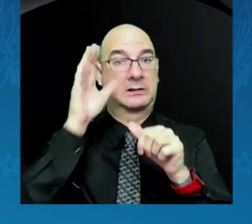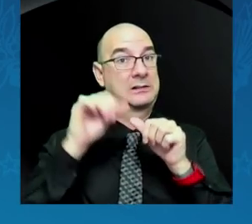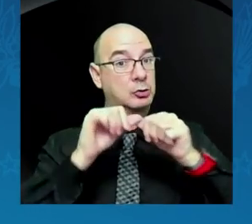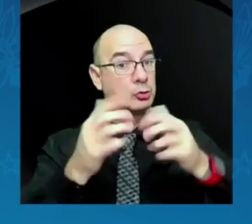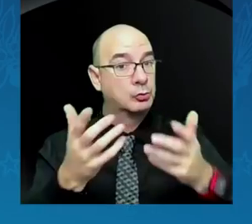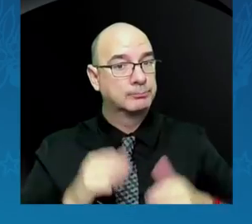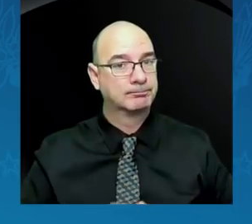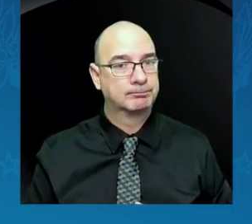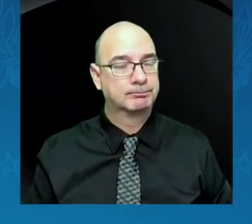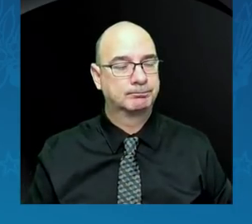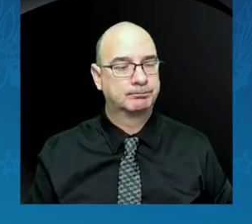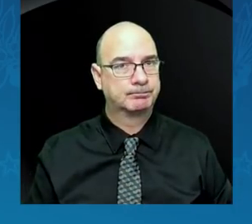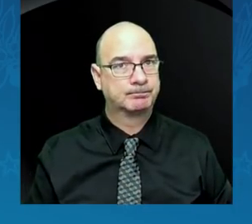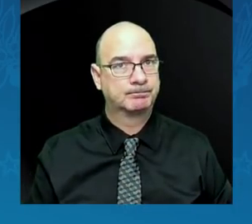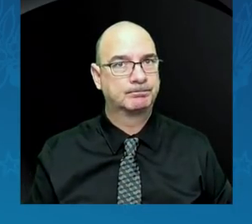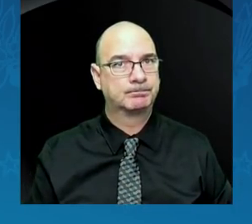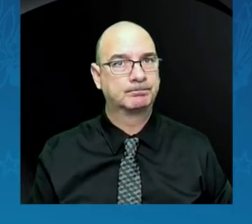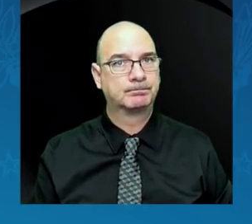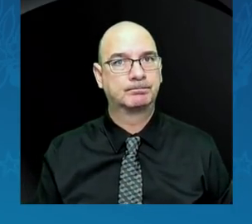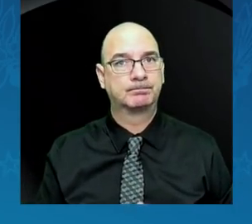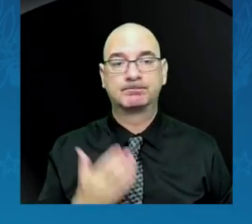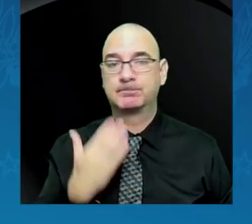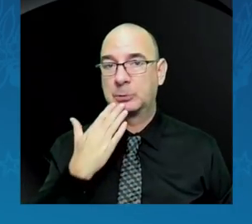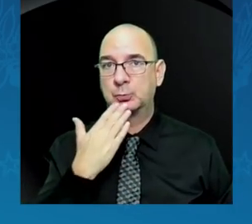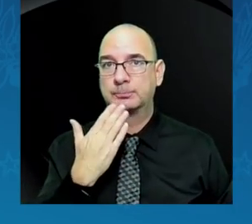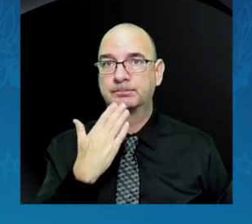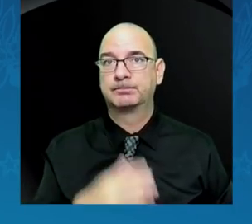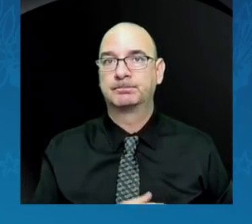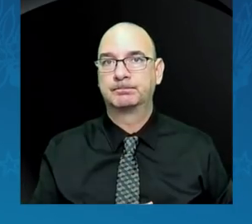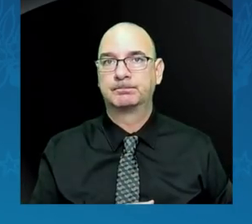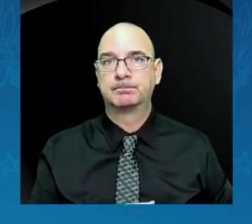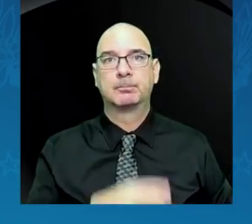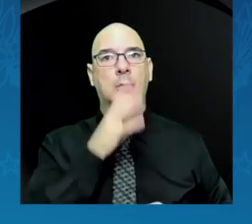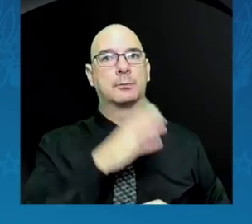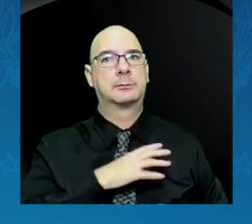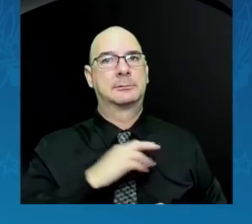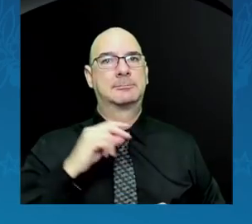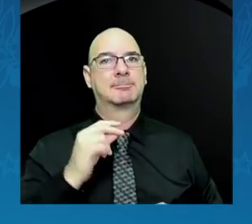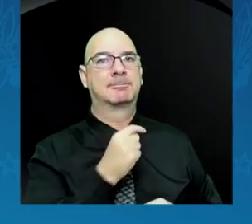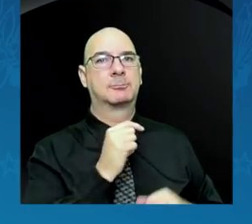all. Unfortunately, that is all the questions we have time for today.